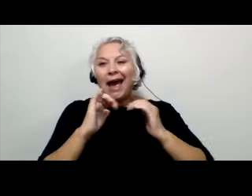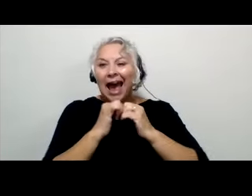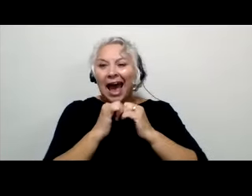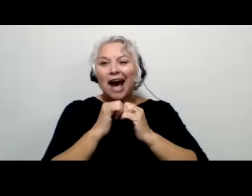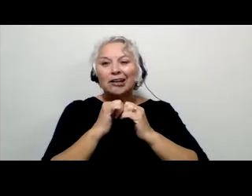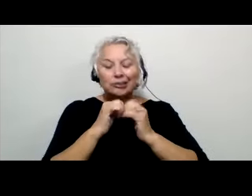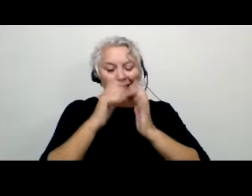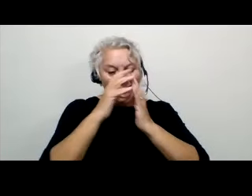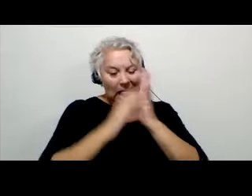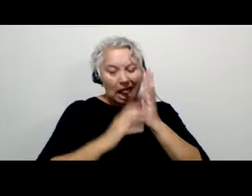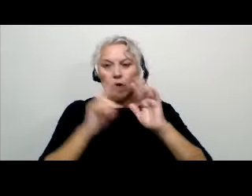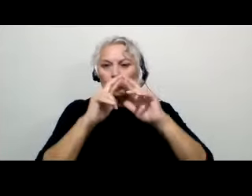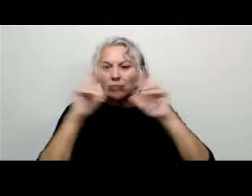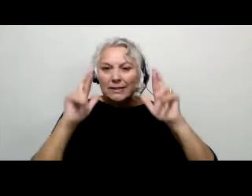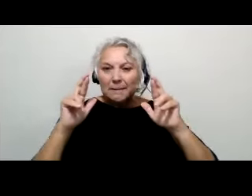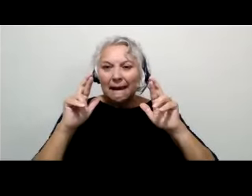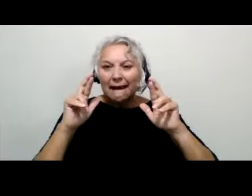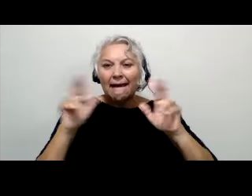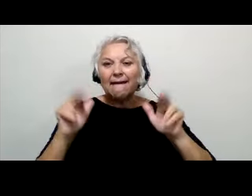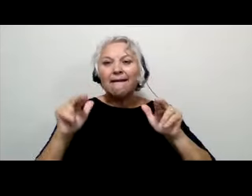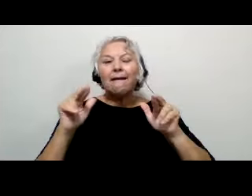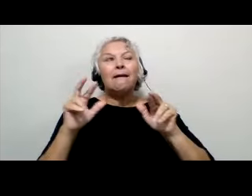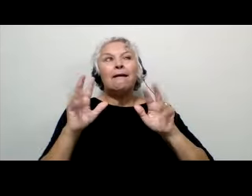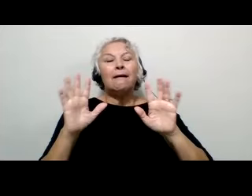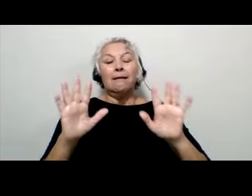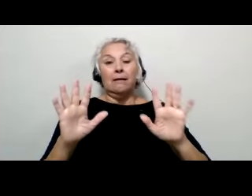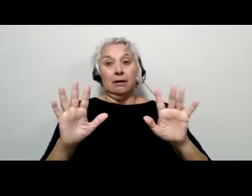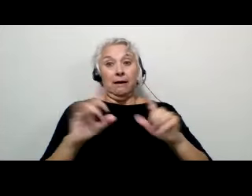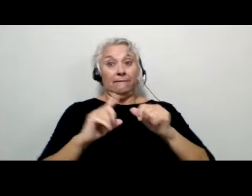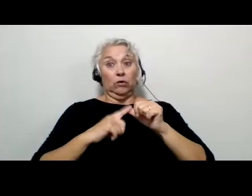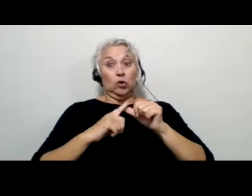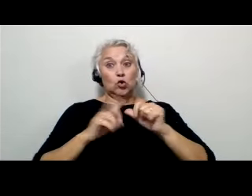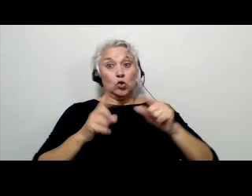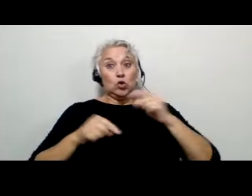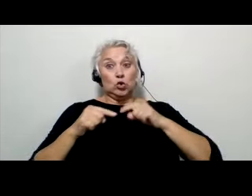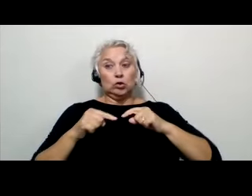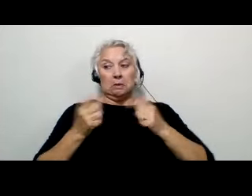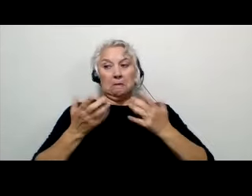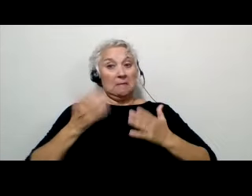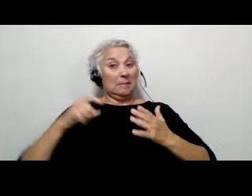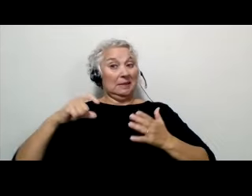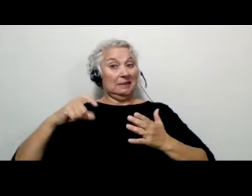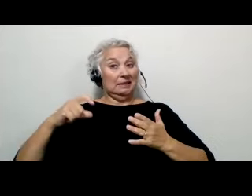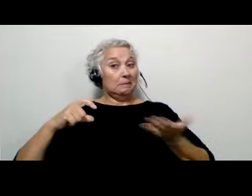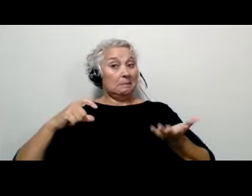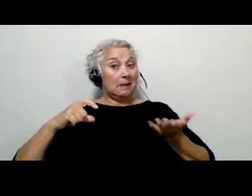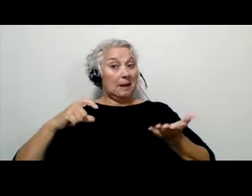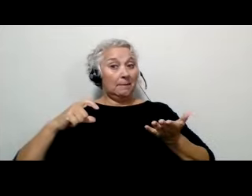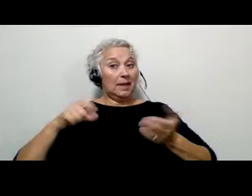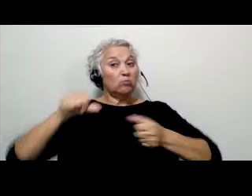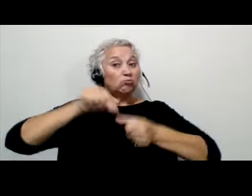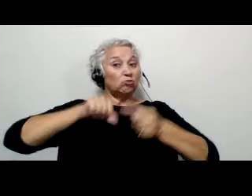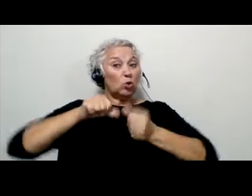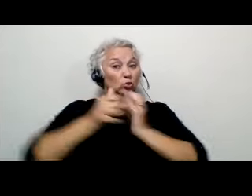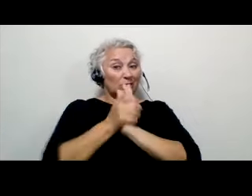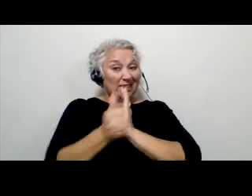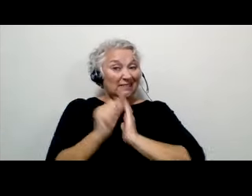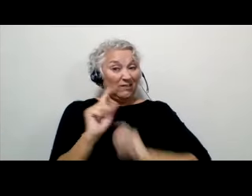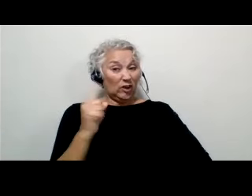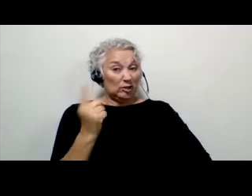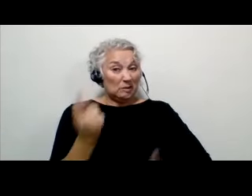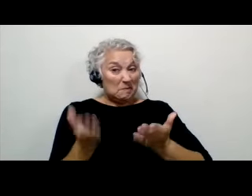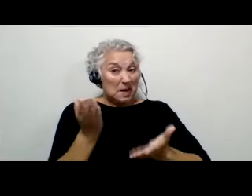together. But at the beginning, it might need to be some social skills training